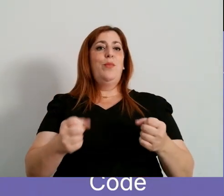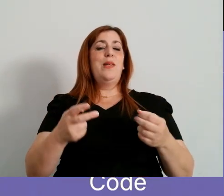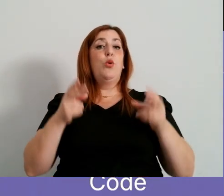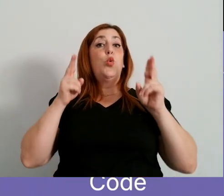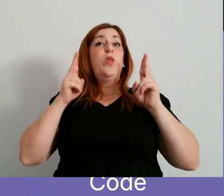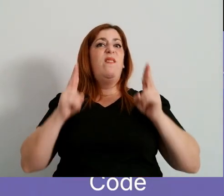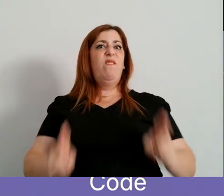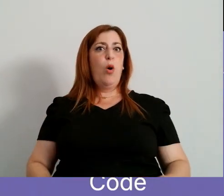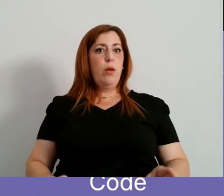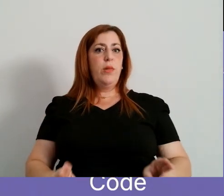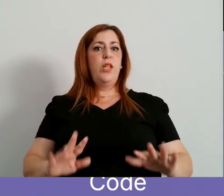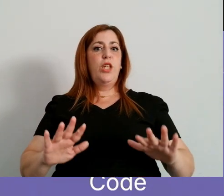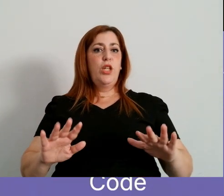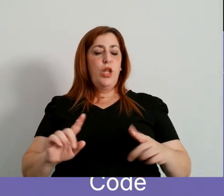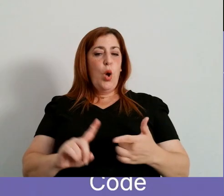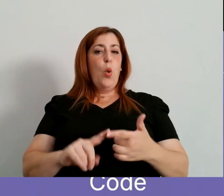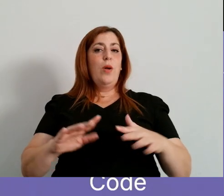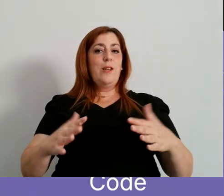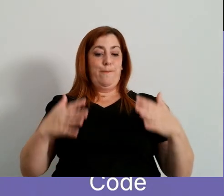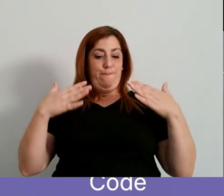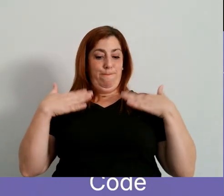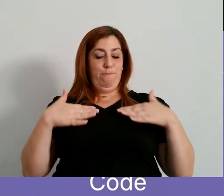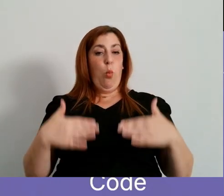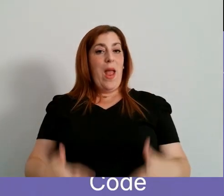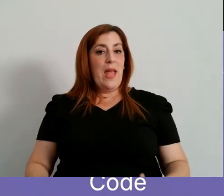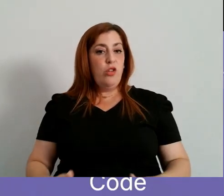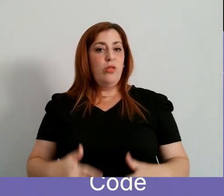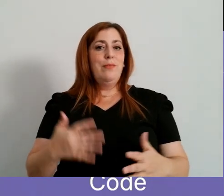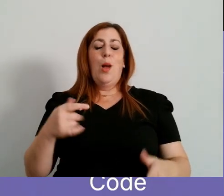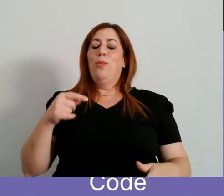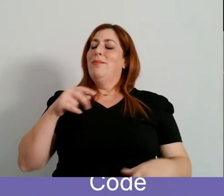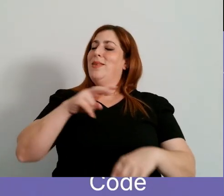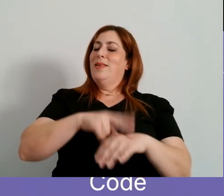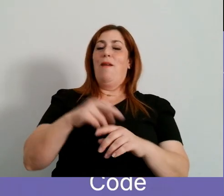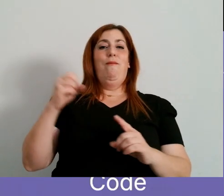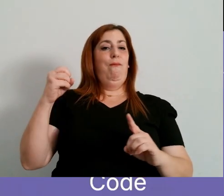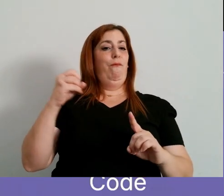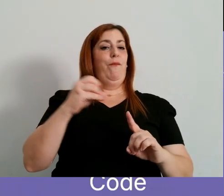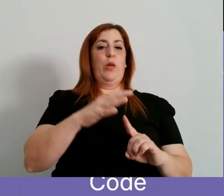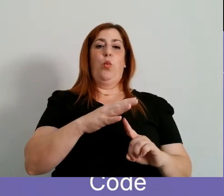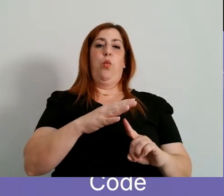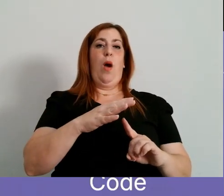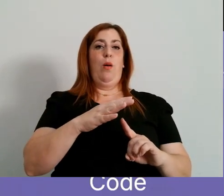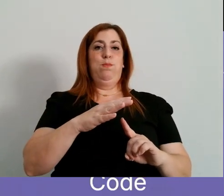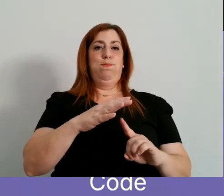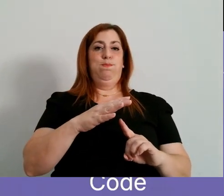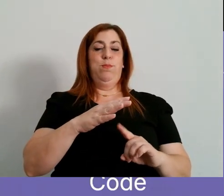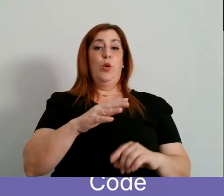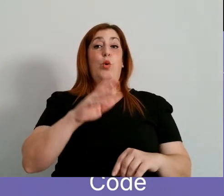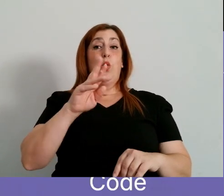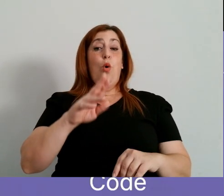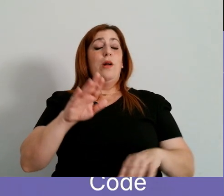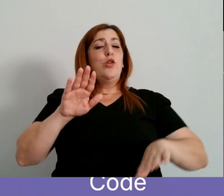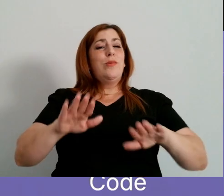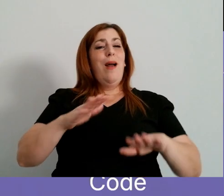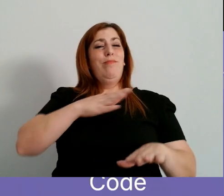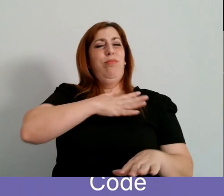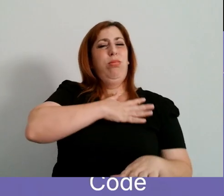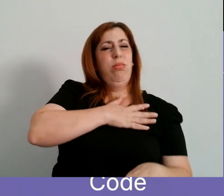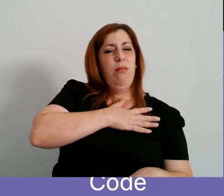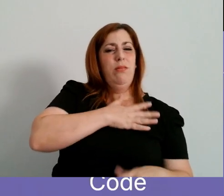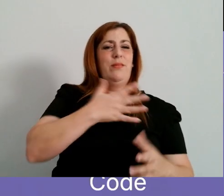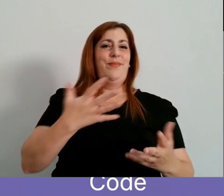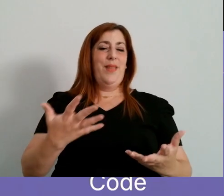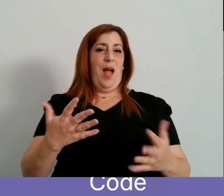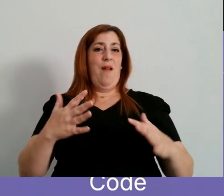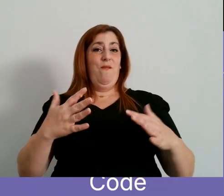dress code, which can be extremely distracting and also very painful for autistic people, especially for